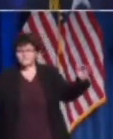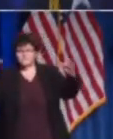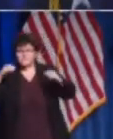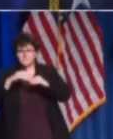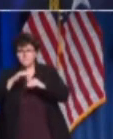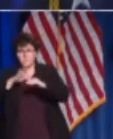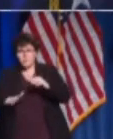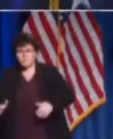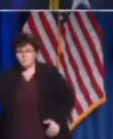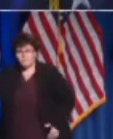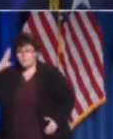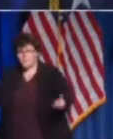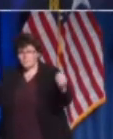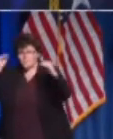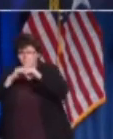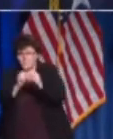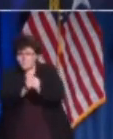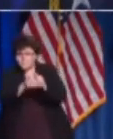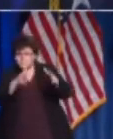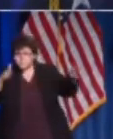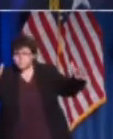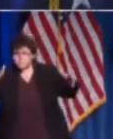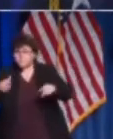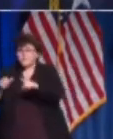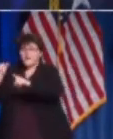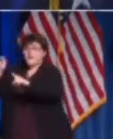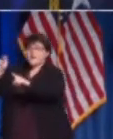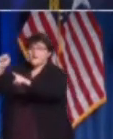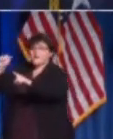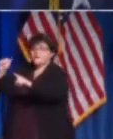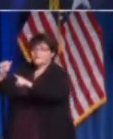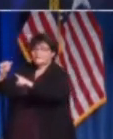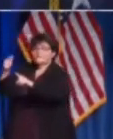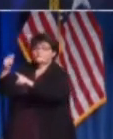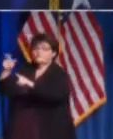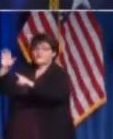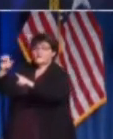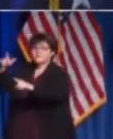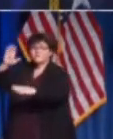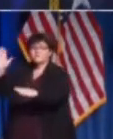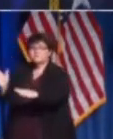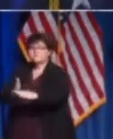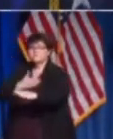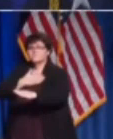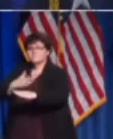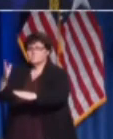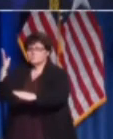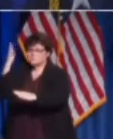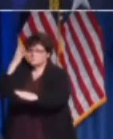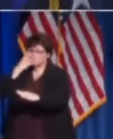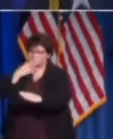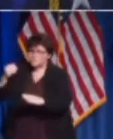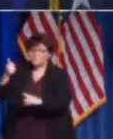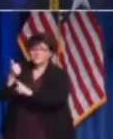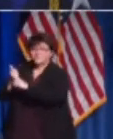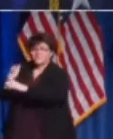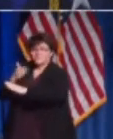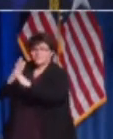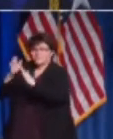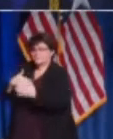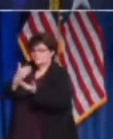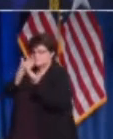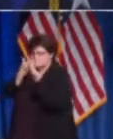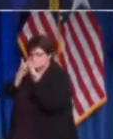Grace, thank you for what you did. And Javier is beautiful. Appreciate that. It's inspiring.